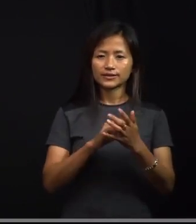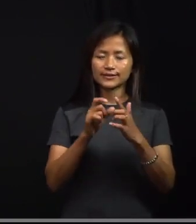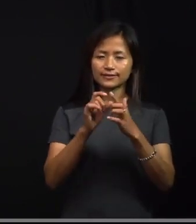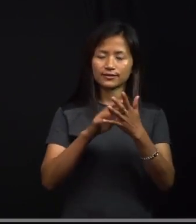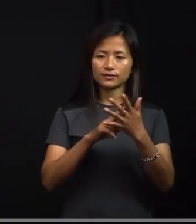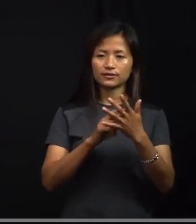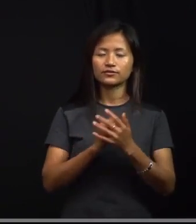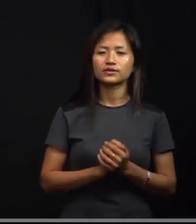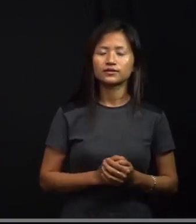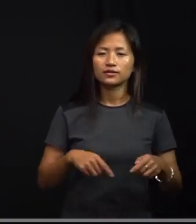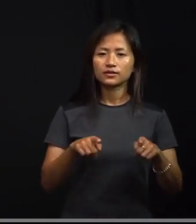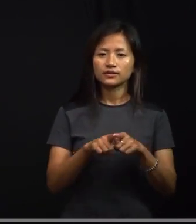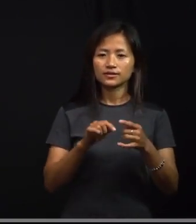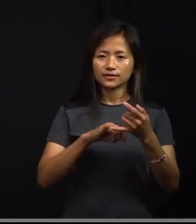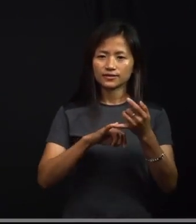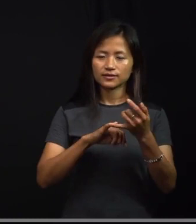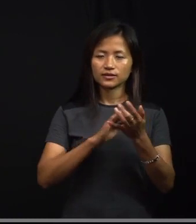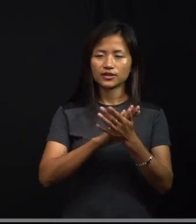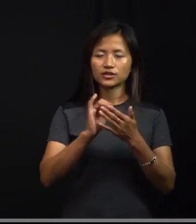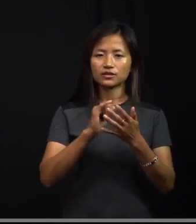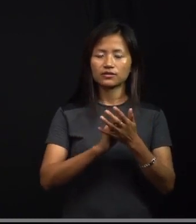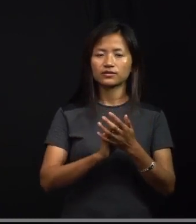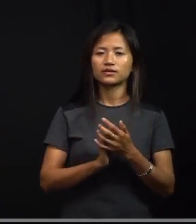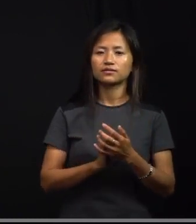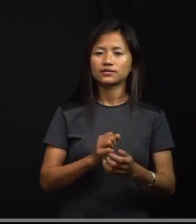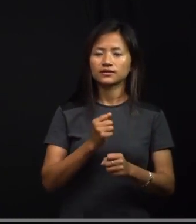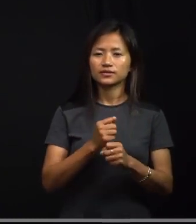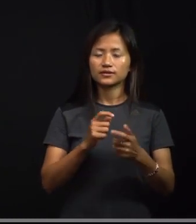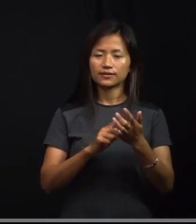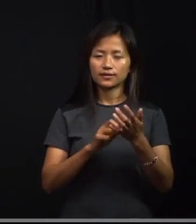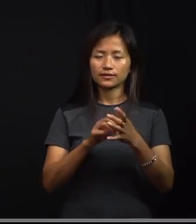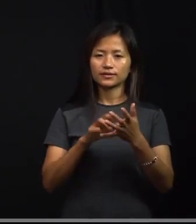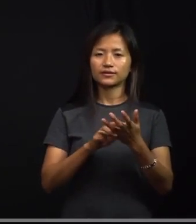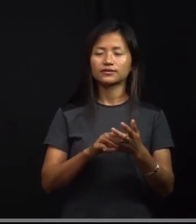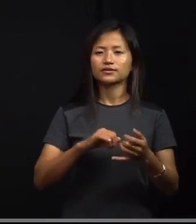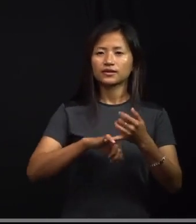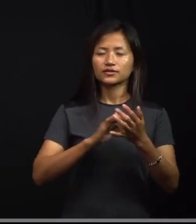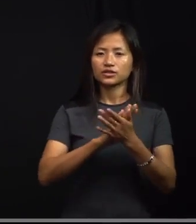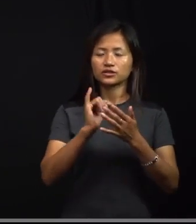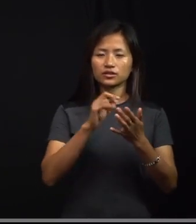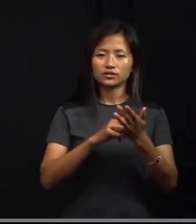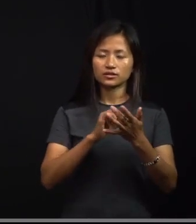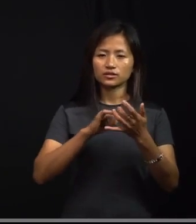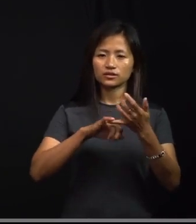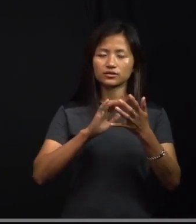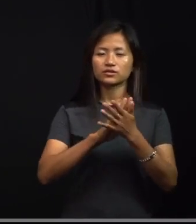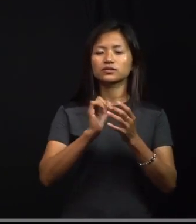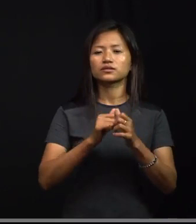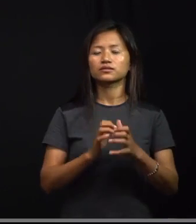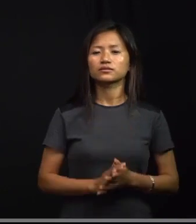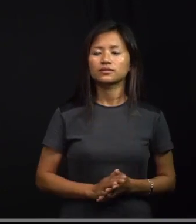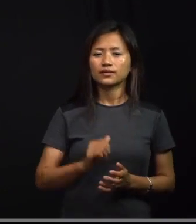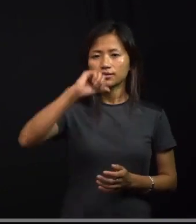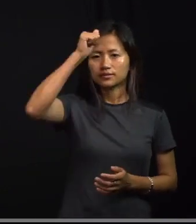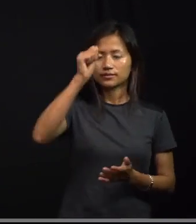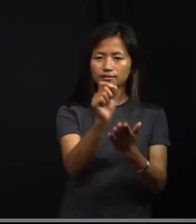then pedagogy. So vidya, shiksha, gyan, these are all taken out from ancient Indian writings,